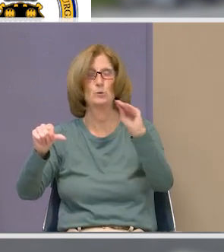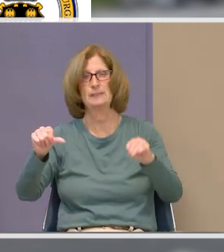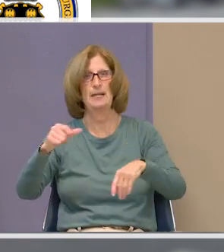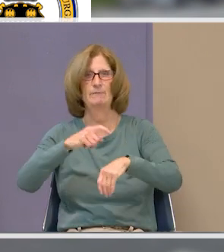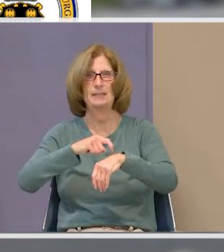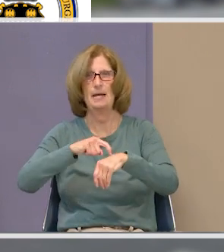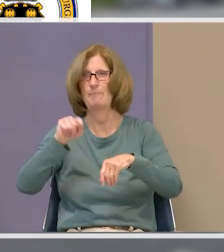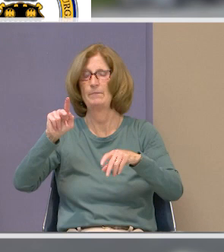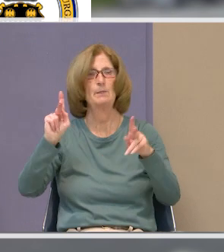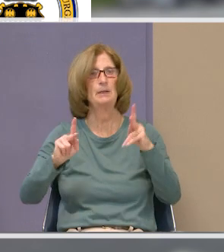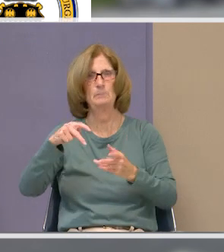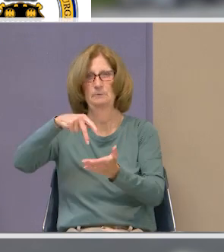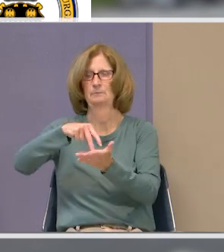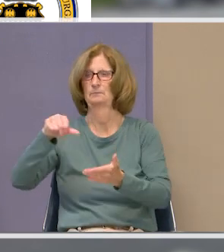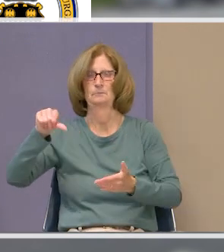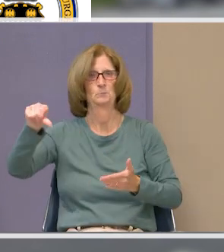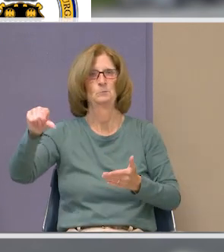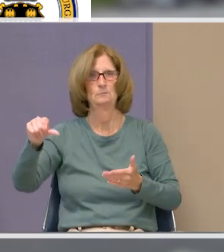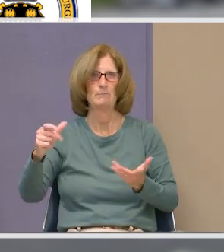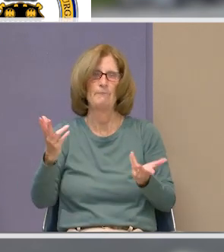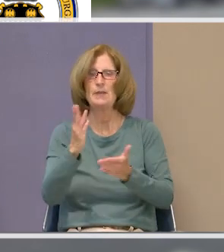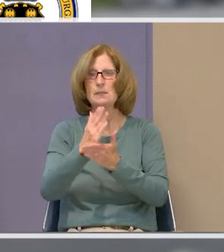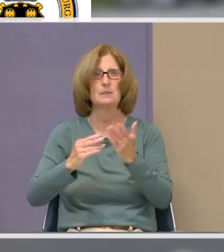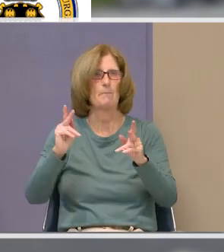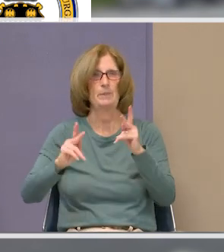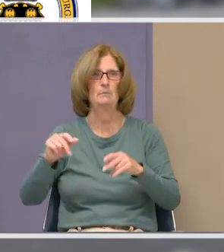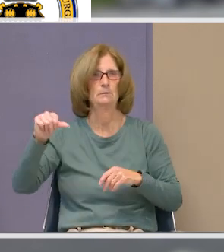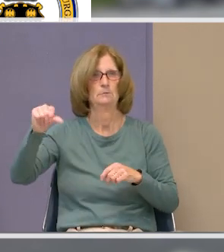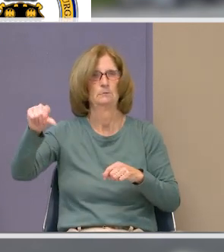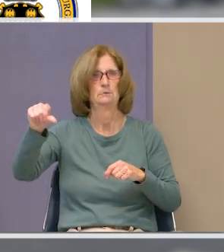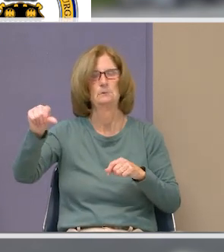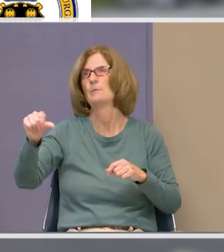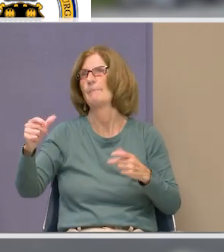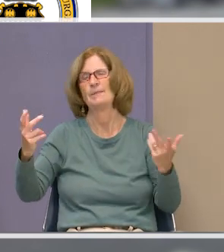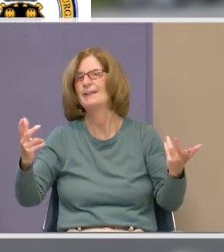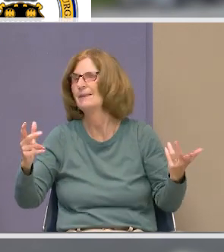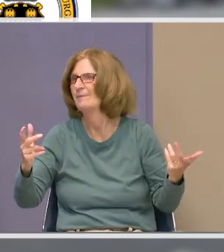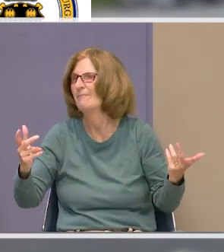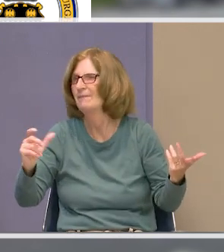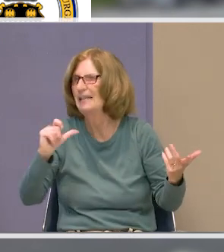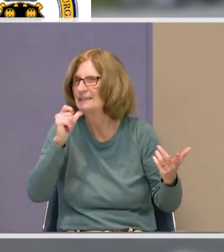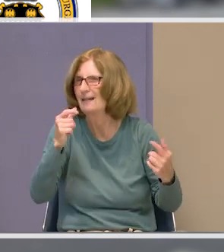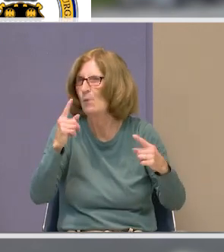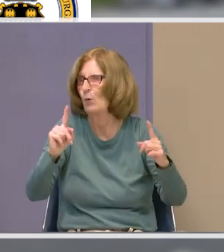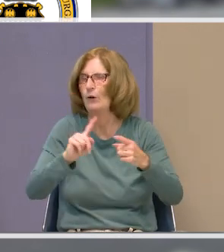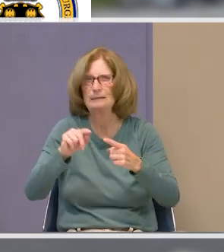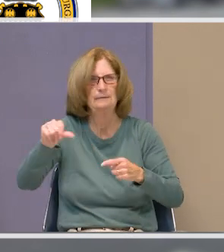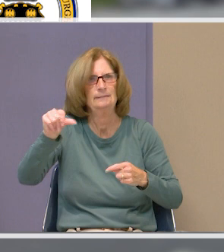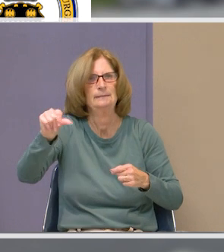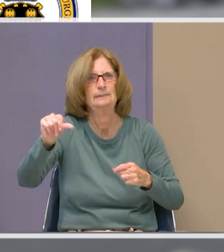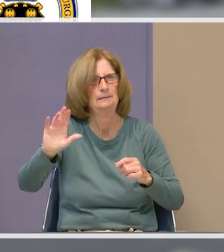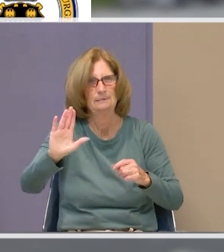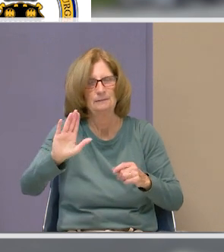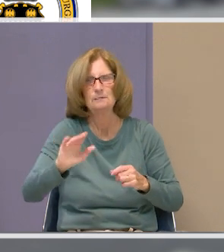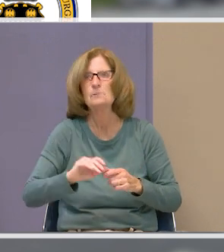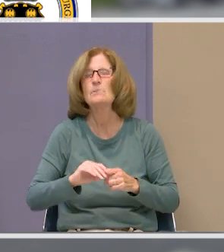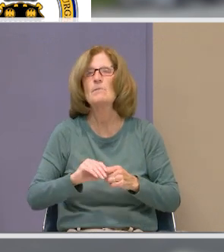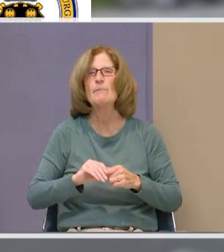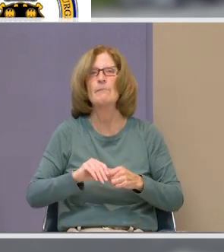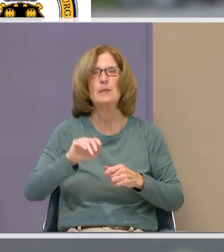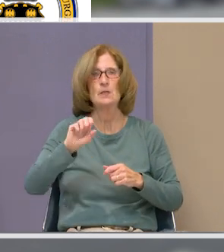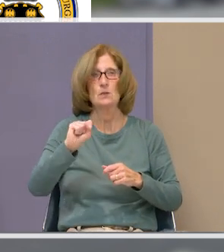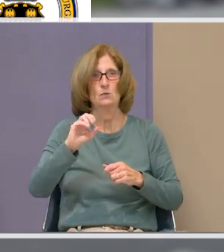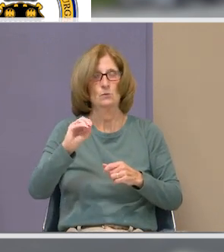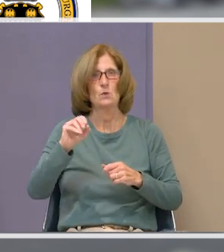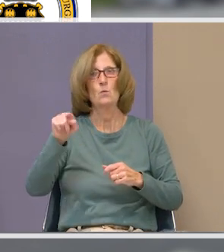time. So that's why you see a range there, because if it's pressed more, then you'll have more of a delay because you're waiting for the pedestrian phase. So that's the range